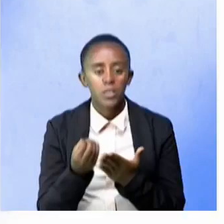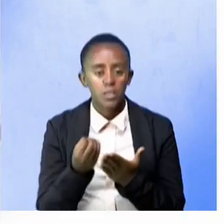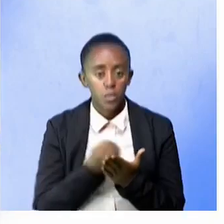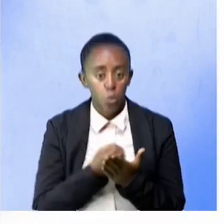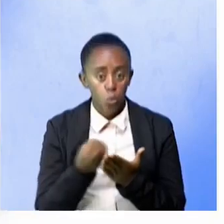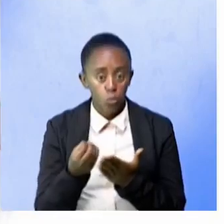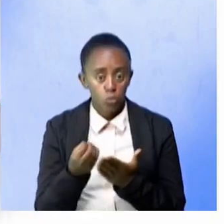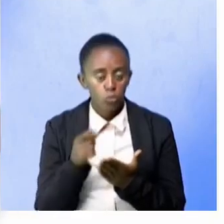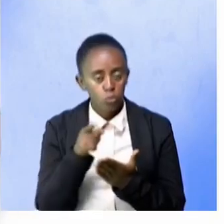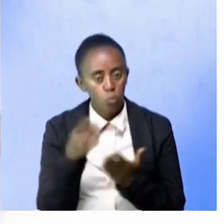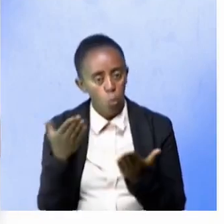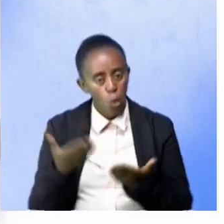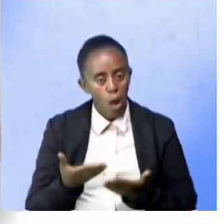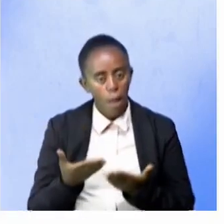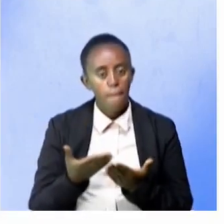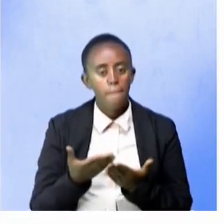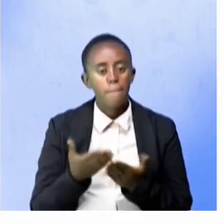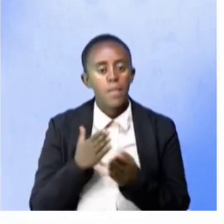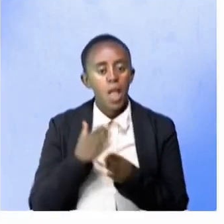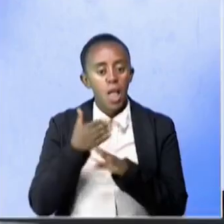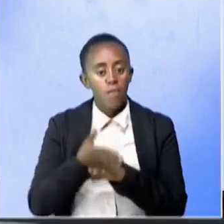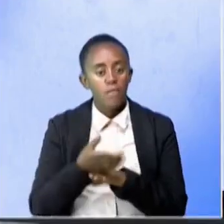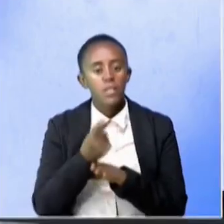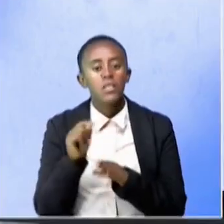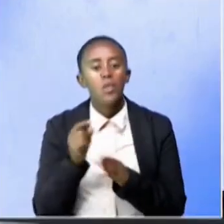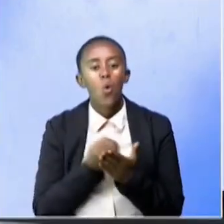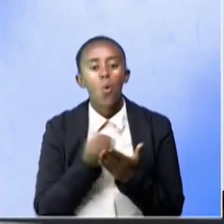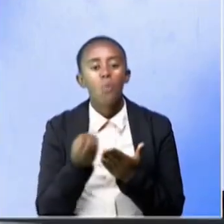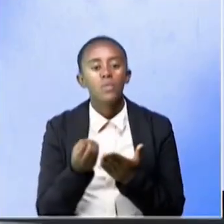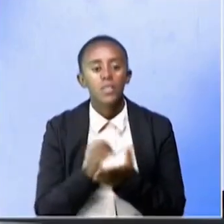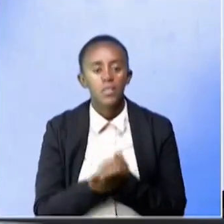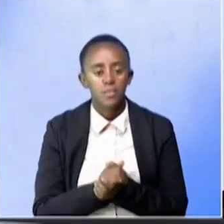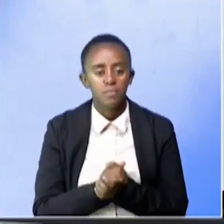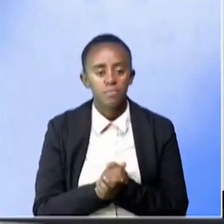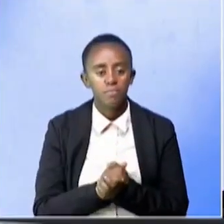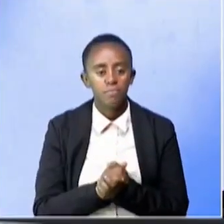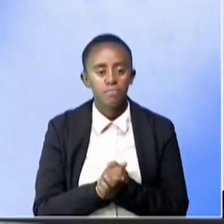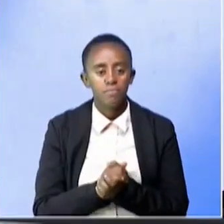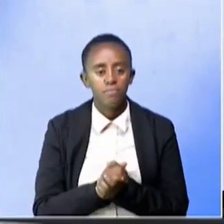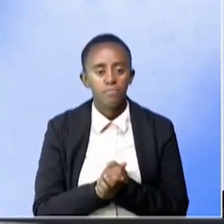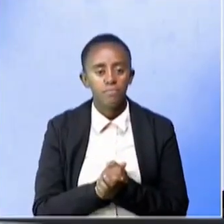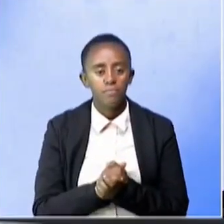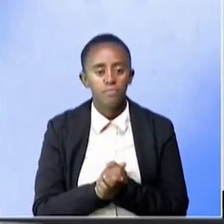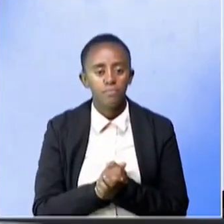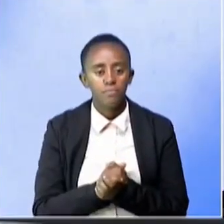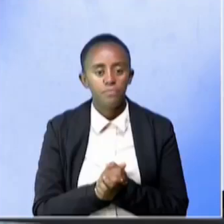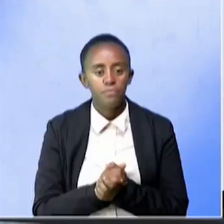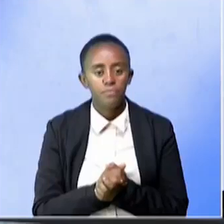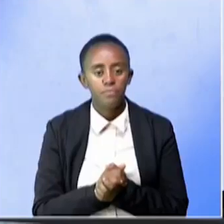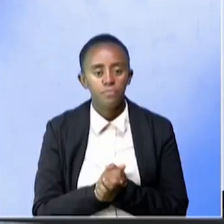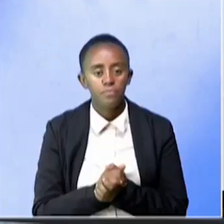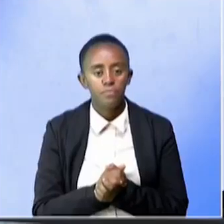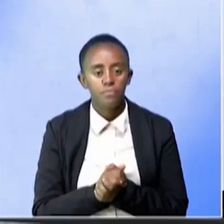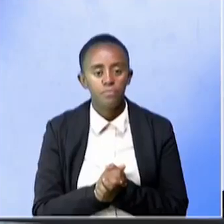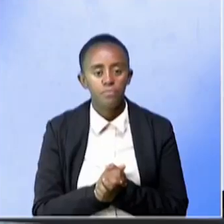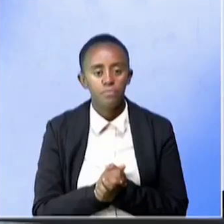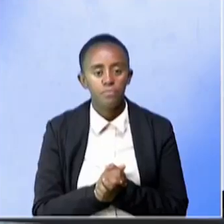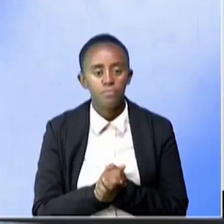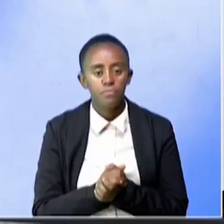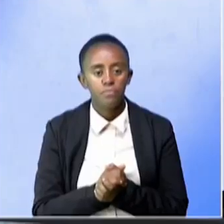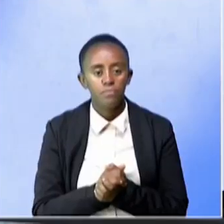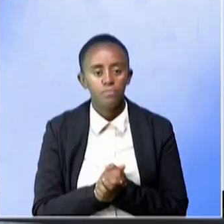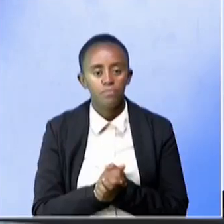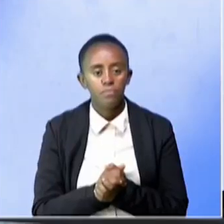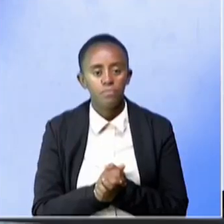use an adverb after the object. Very simple example. Okay, before